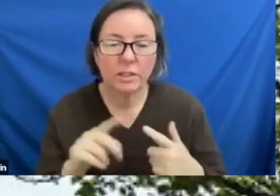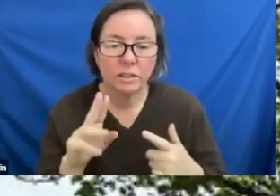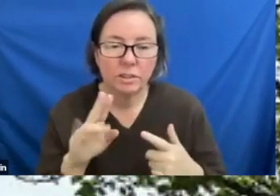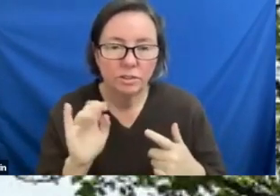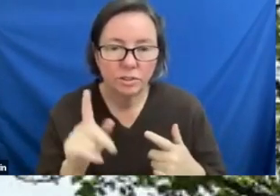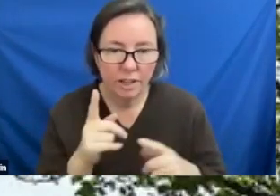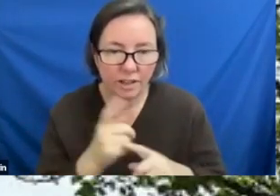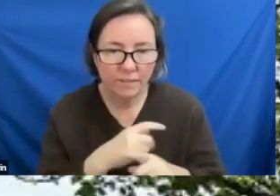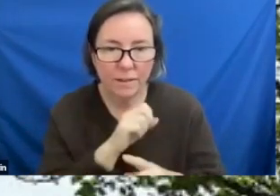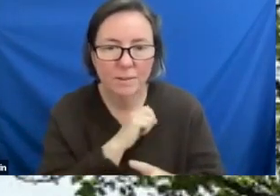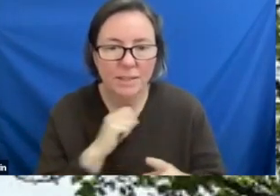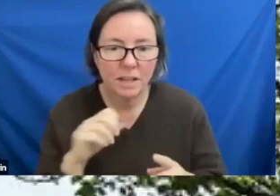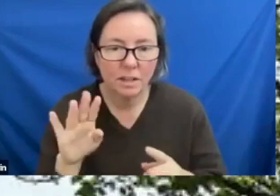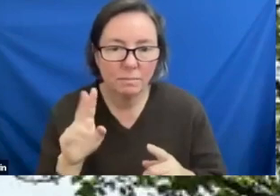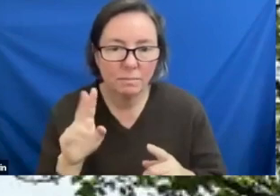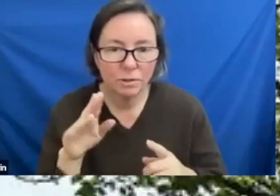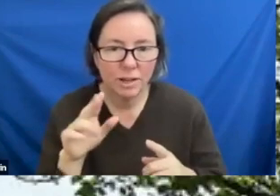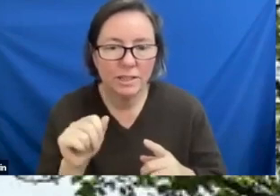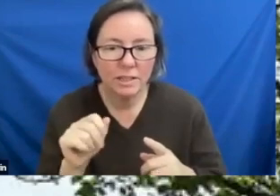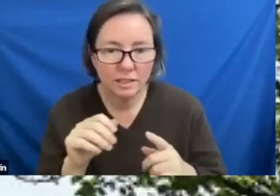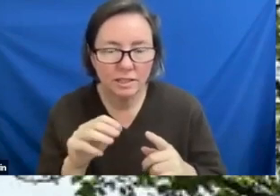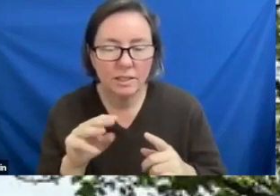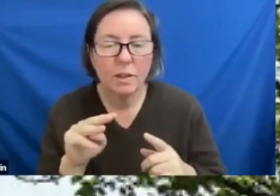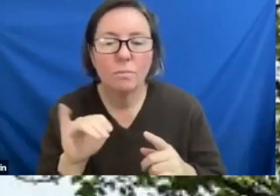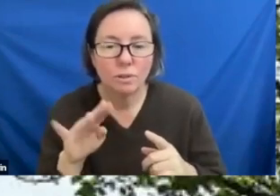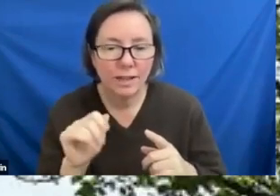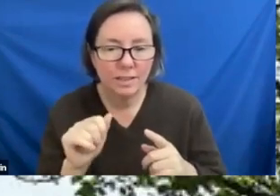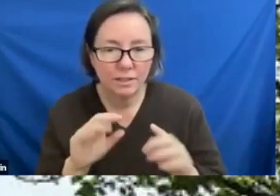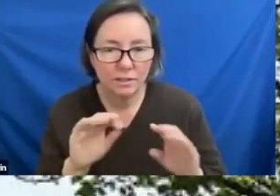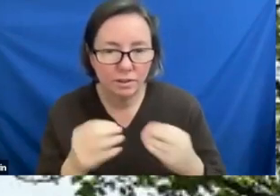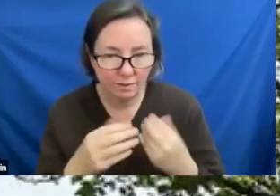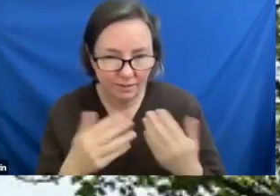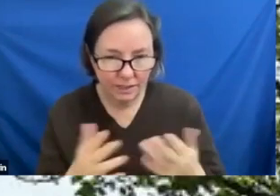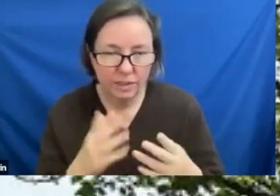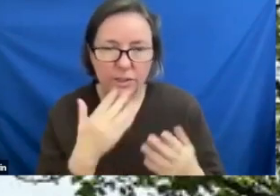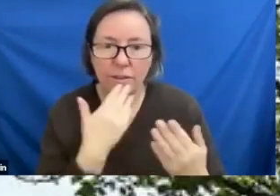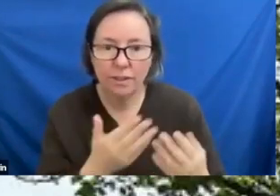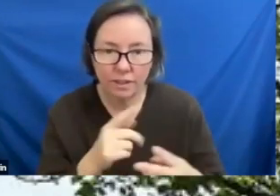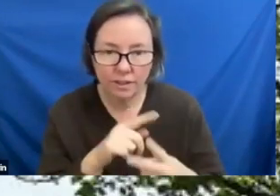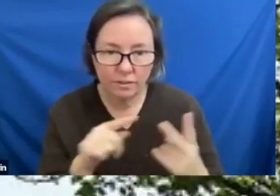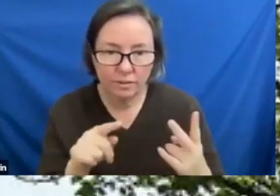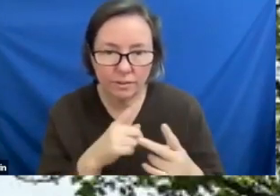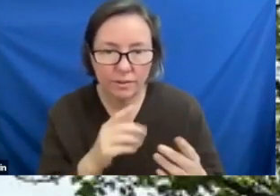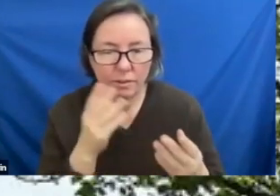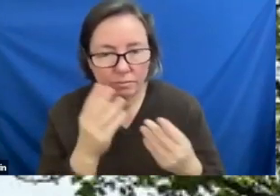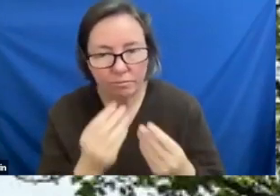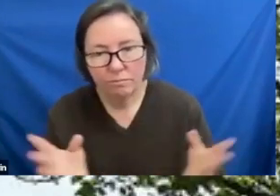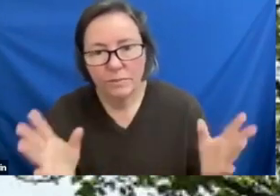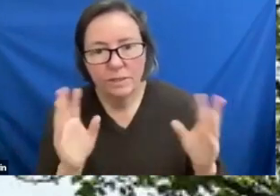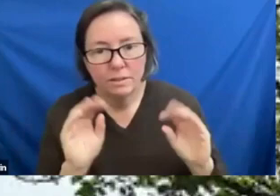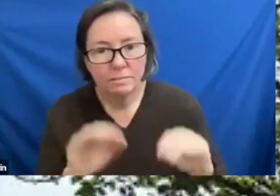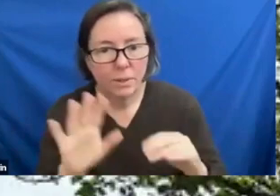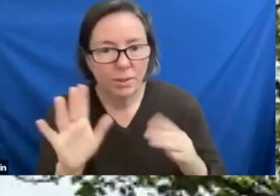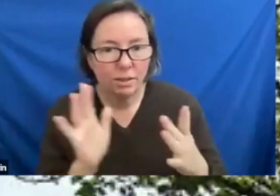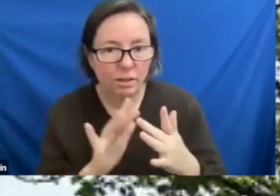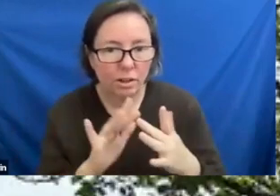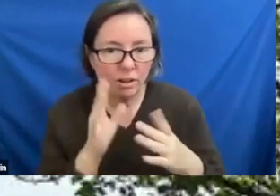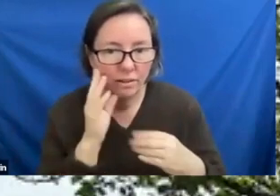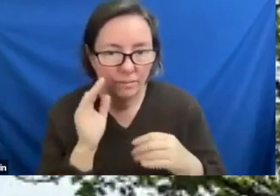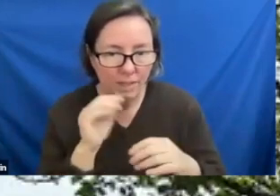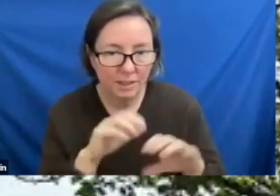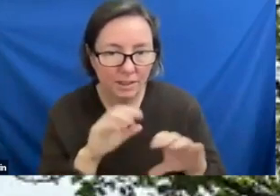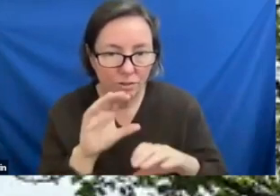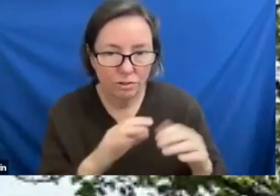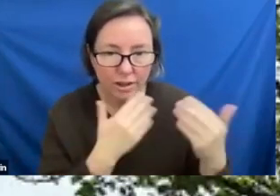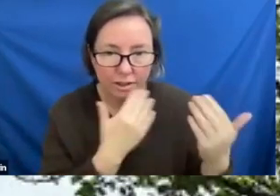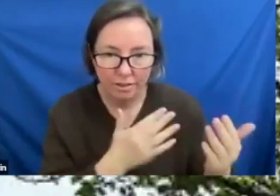Senator Miranda's office has joined, so thank you. They posted some information as to how to reach out to them in chat, so thanks for joining. Coney